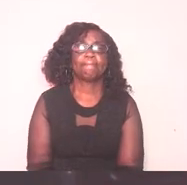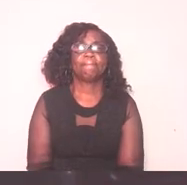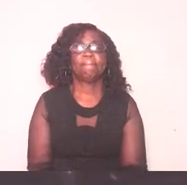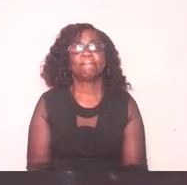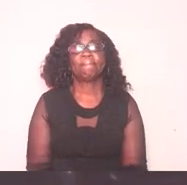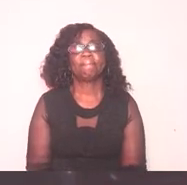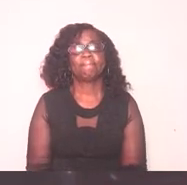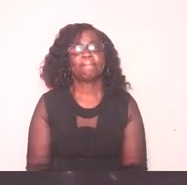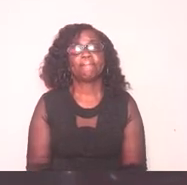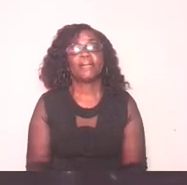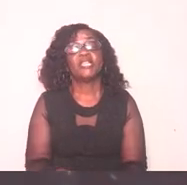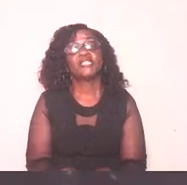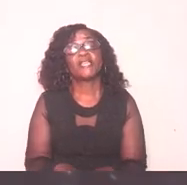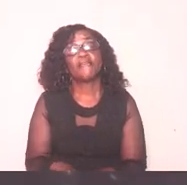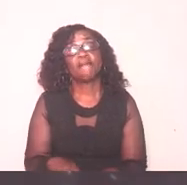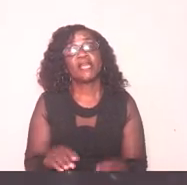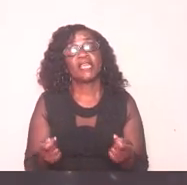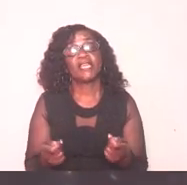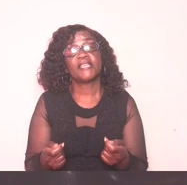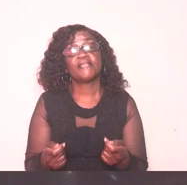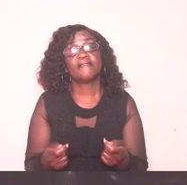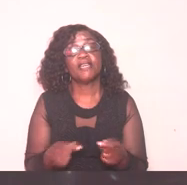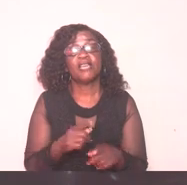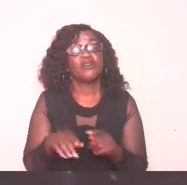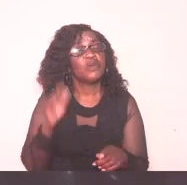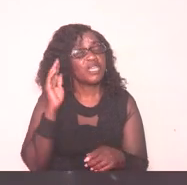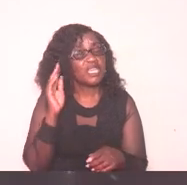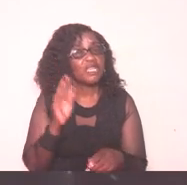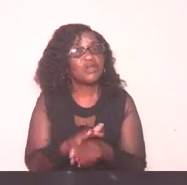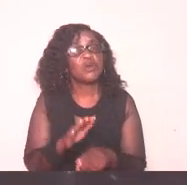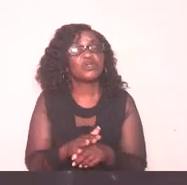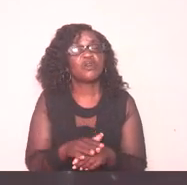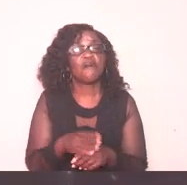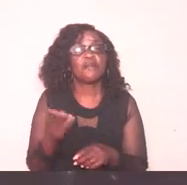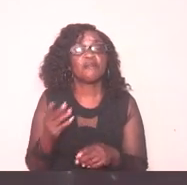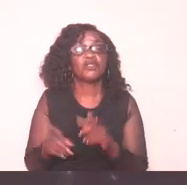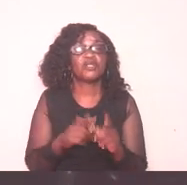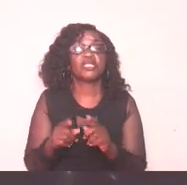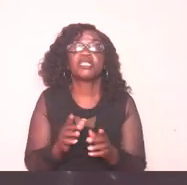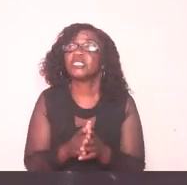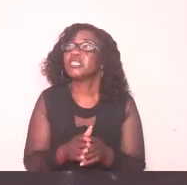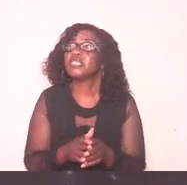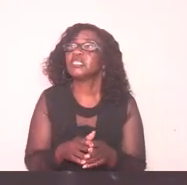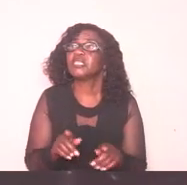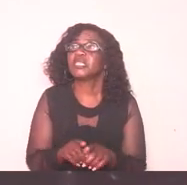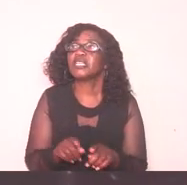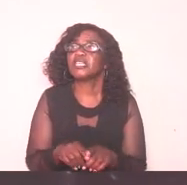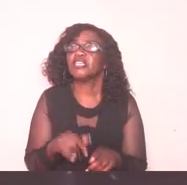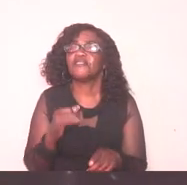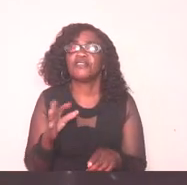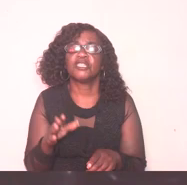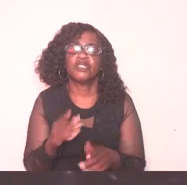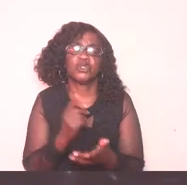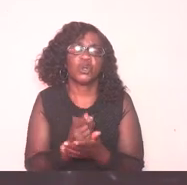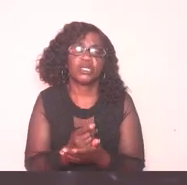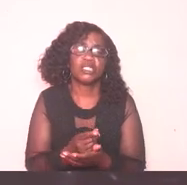dire consequences of sex, right? We also come to you, ladies and gentlemen, and we hear a lot of conversations about discourse. Ladies and gentlemen, if we say don't